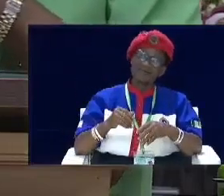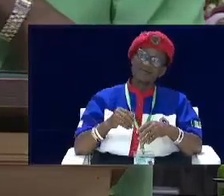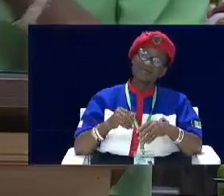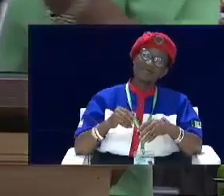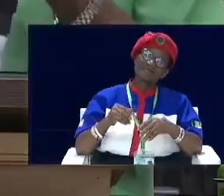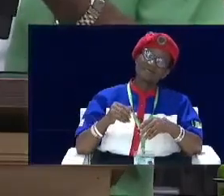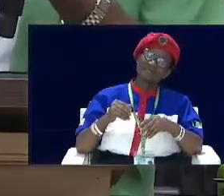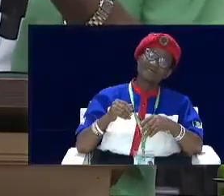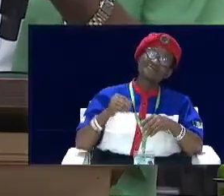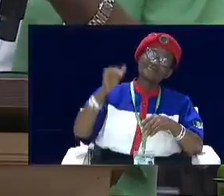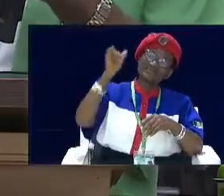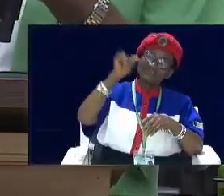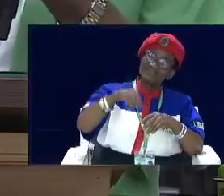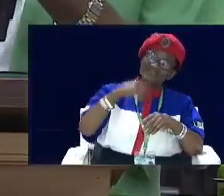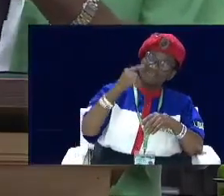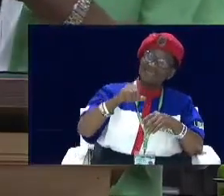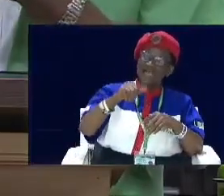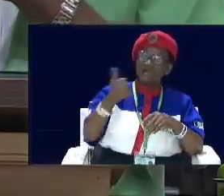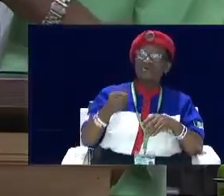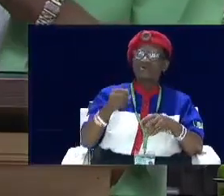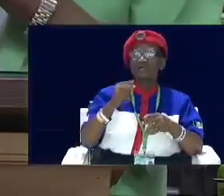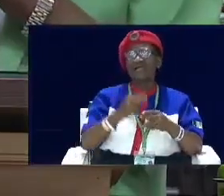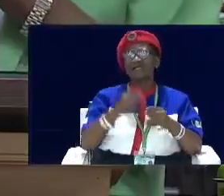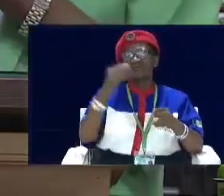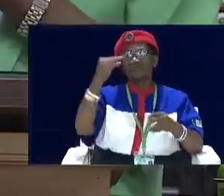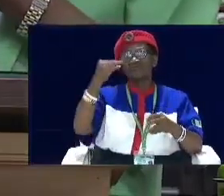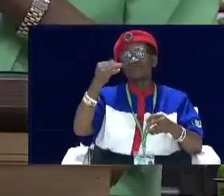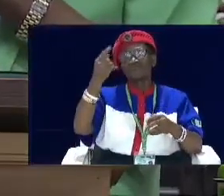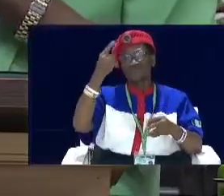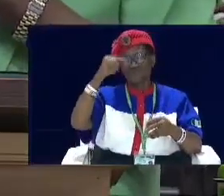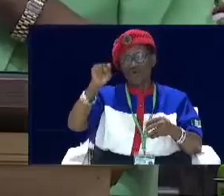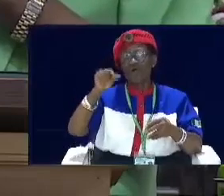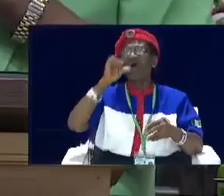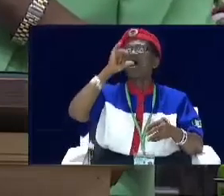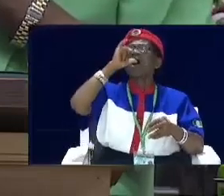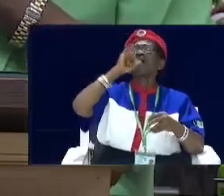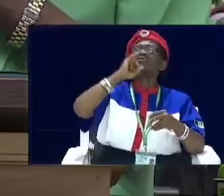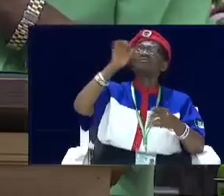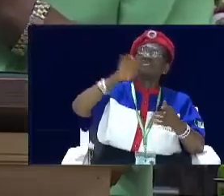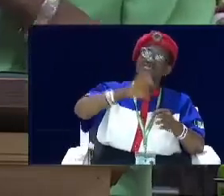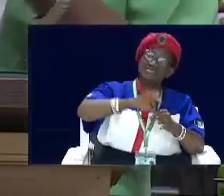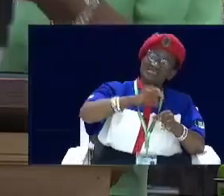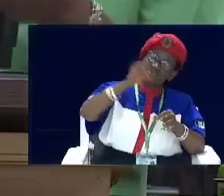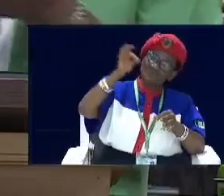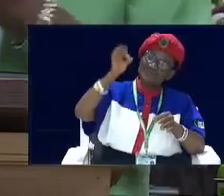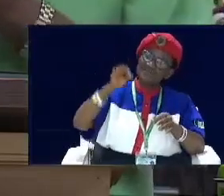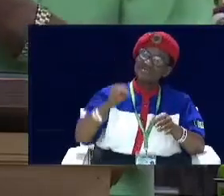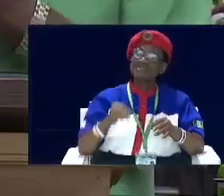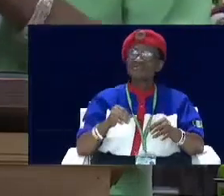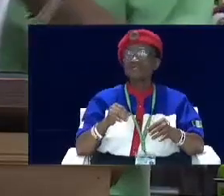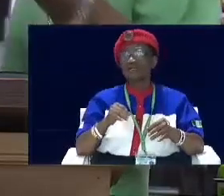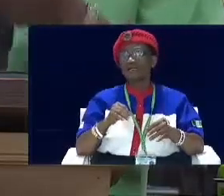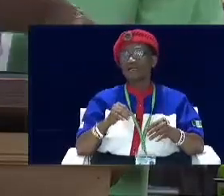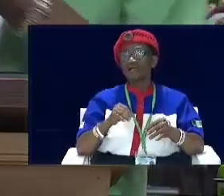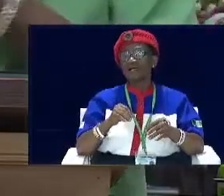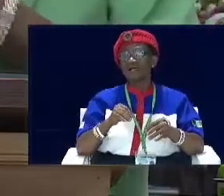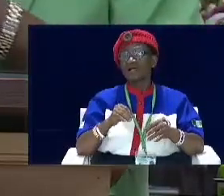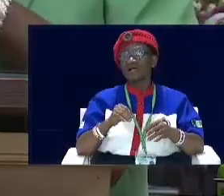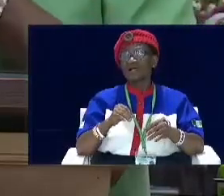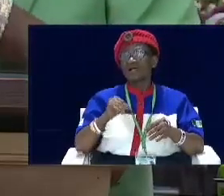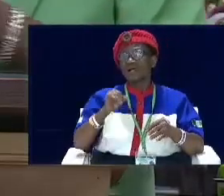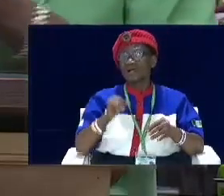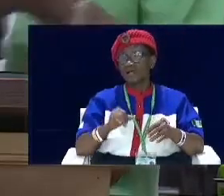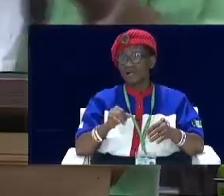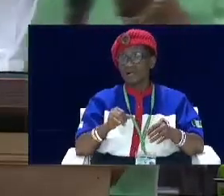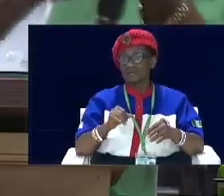is spirits. Pé ọ̀rọ̀ mi, òun náà sì ní ẹ̀mí tí a lè pè ní ògógóró. We go there in the morning and ask the Holy